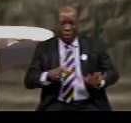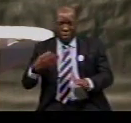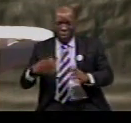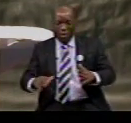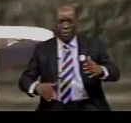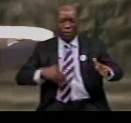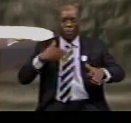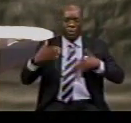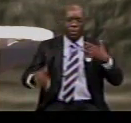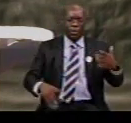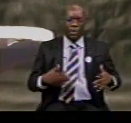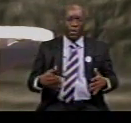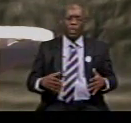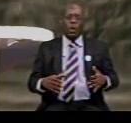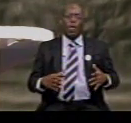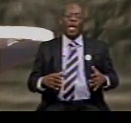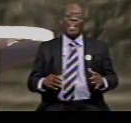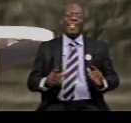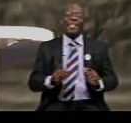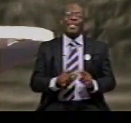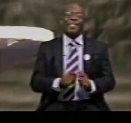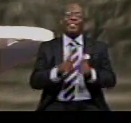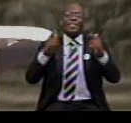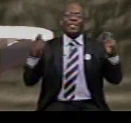Pandemonium of celebration.